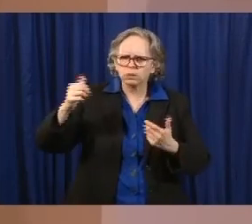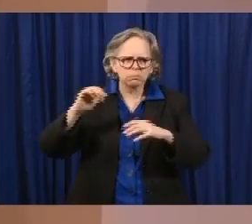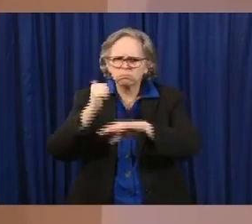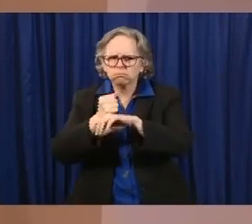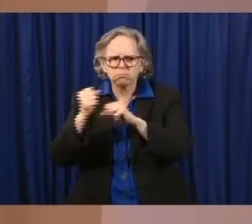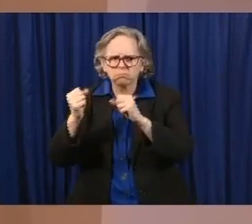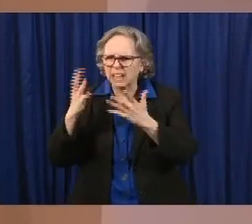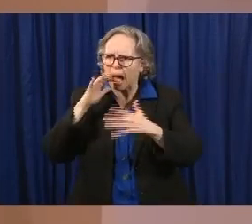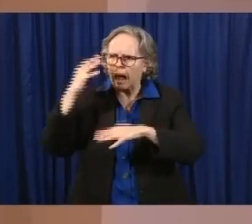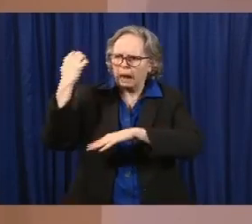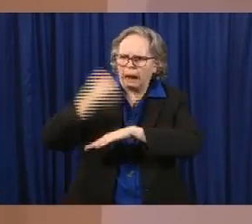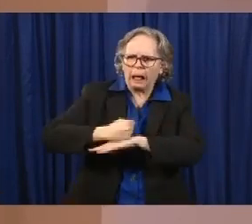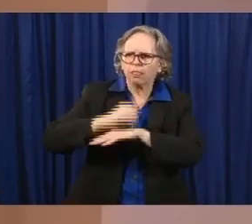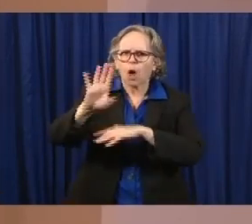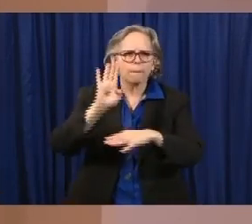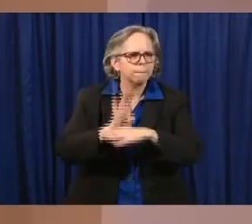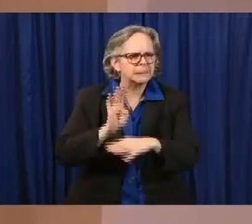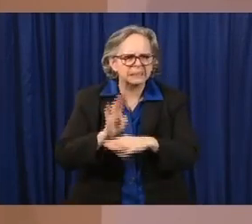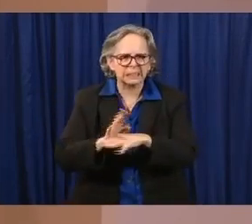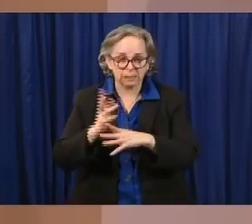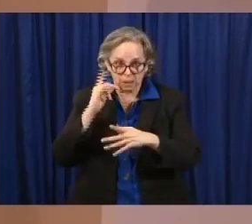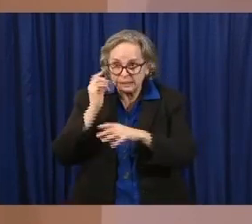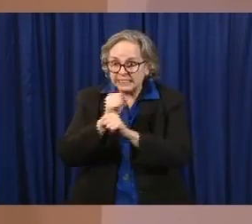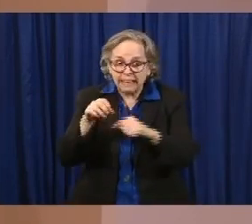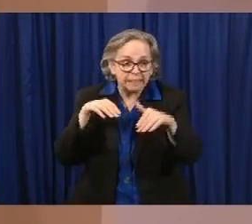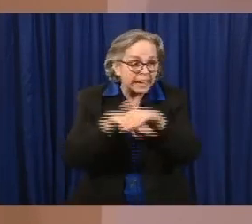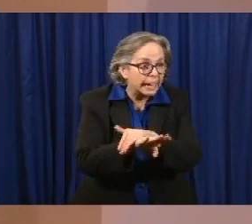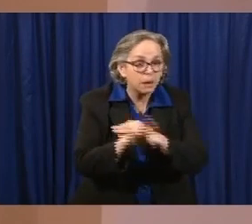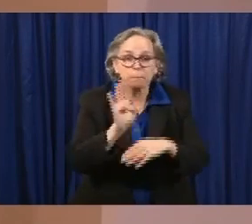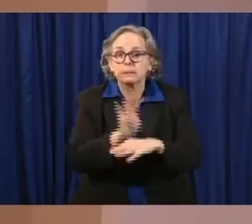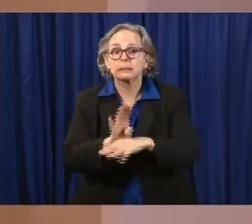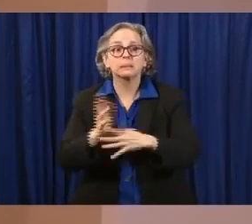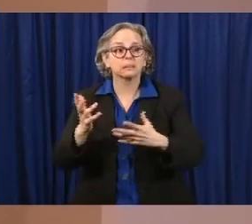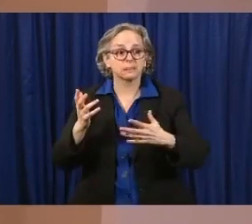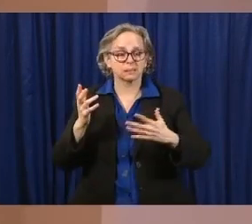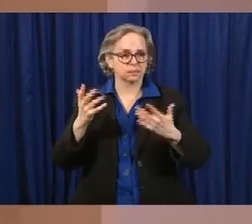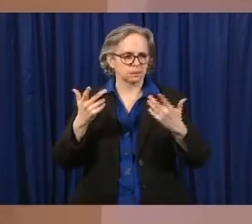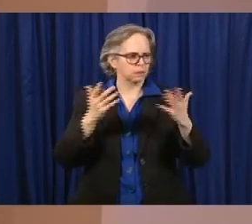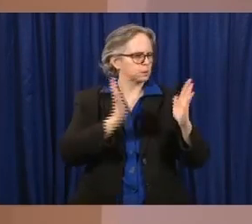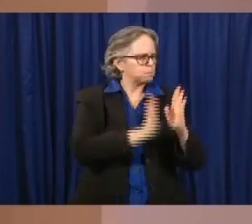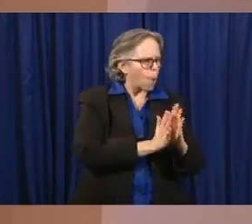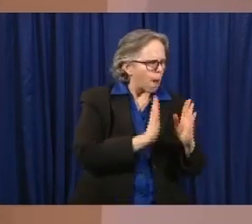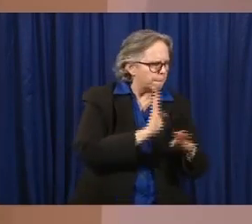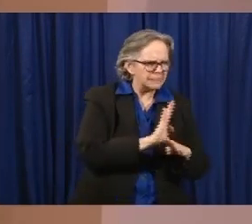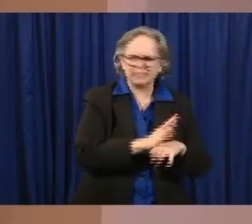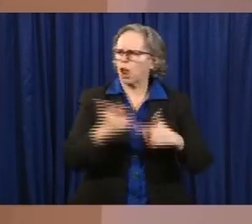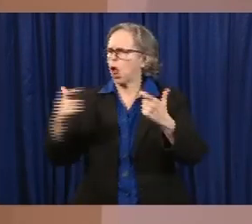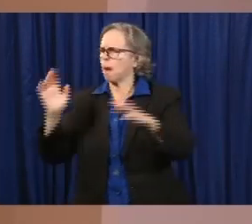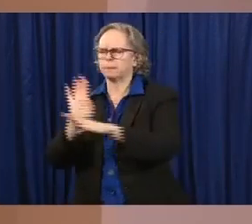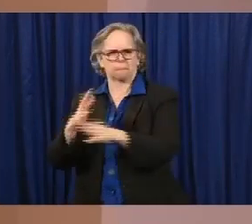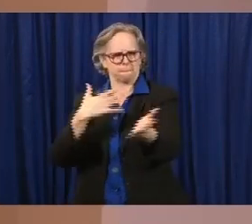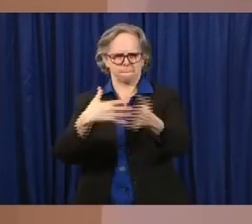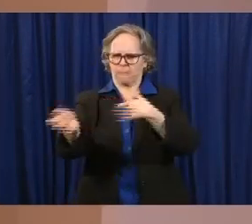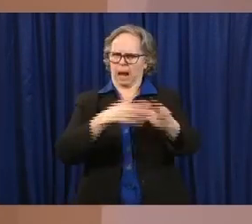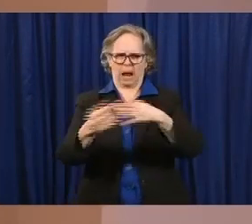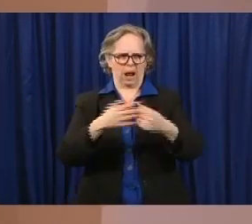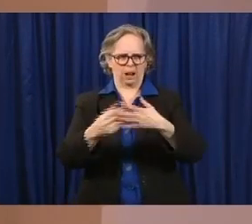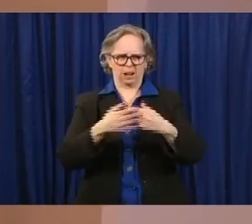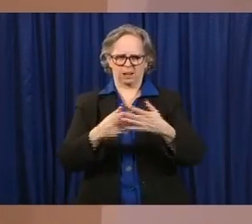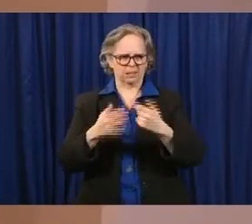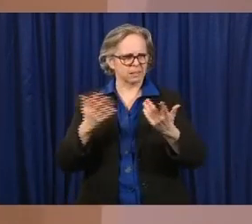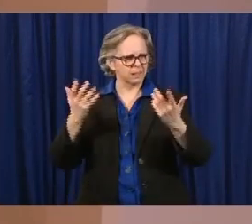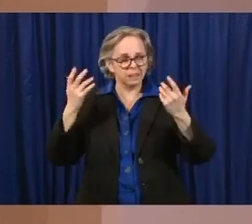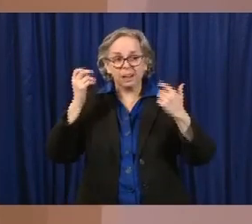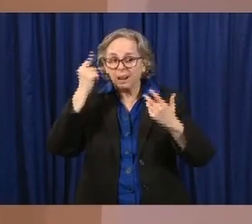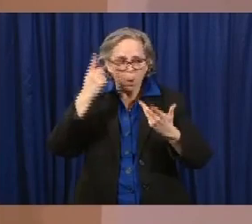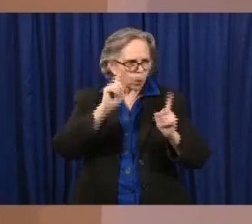will be safe when they go there. And we're talking to large and small businesses, diverse geographically, everywhere from West Central Ohio